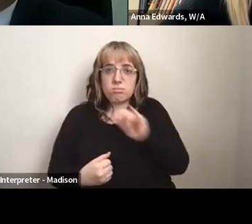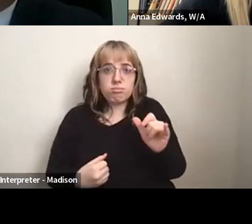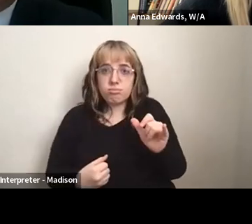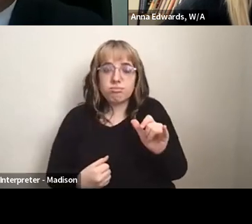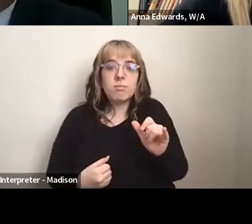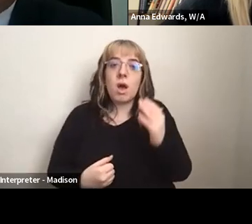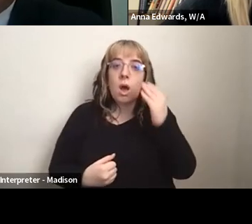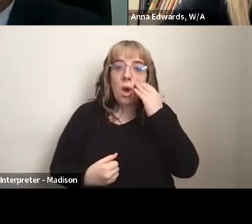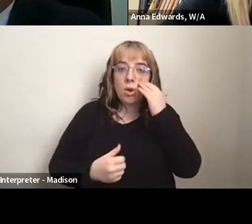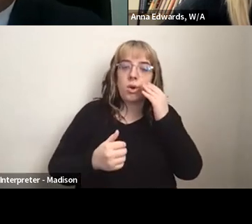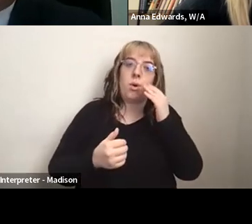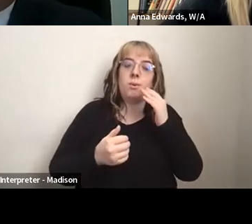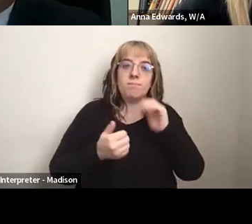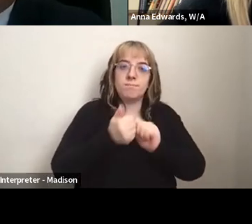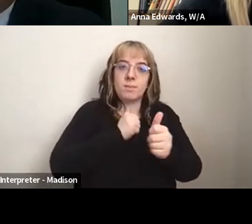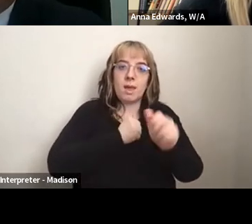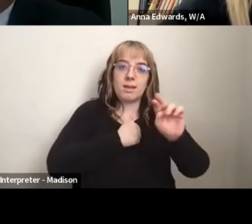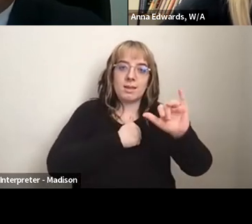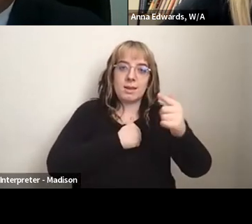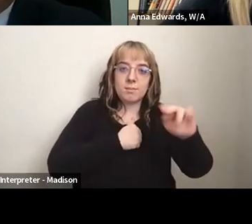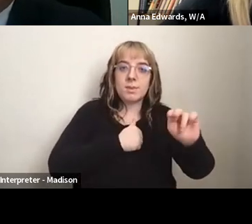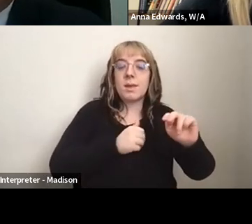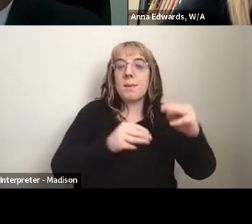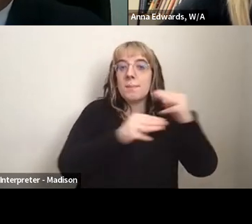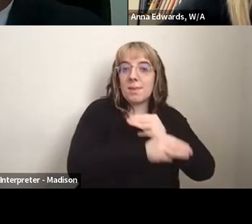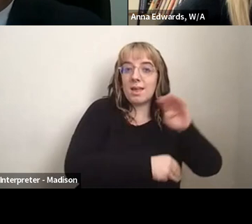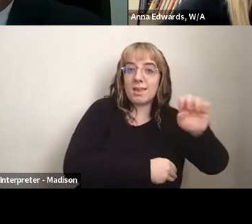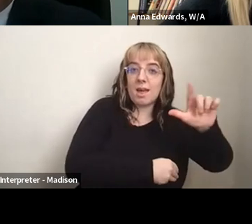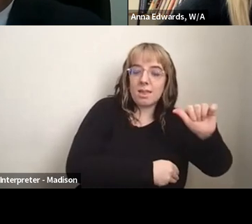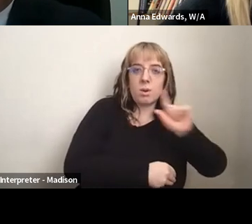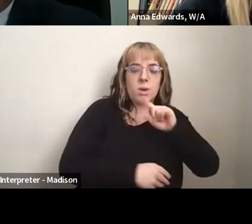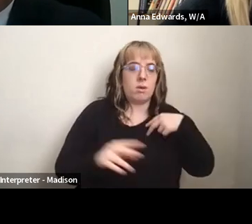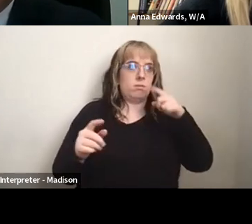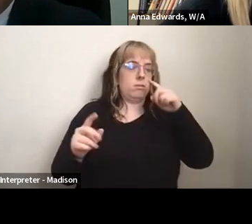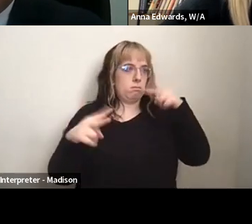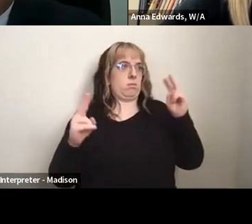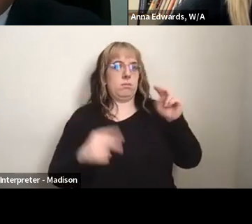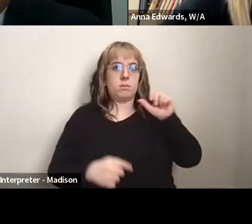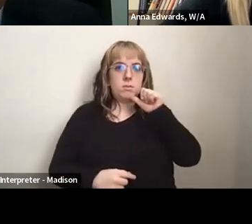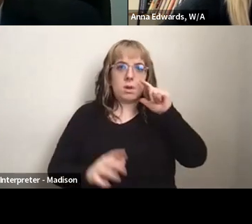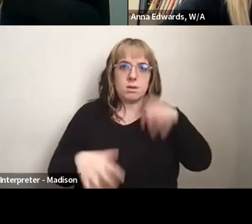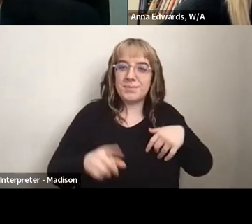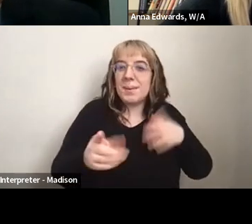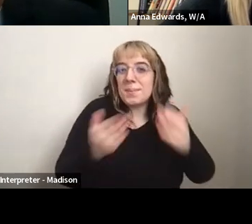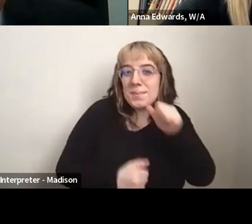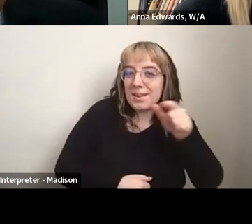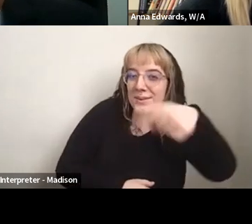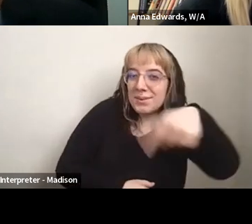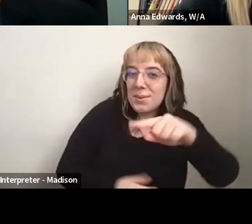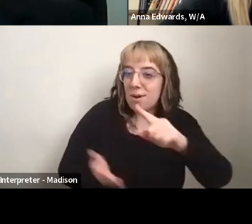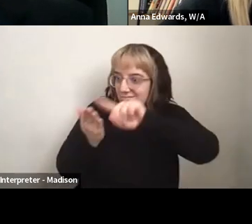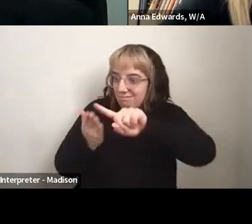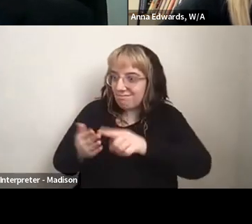in October, those math and ELA results caught a lot of folks off guard, probably not you all, because you've been watching this data for a long